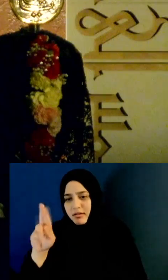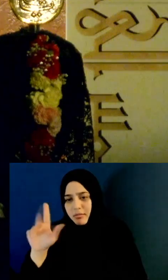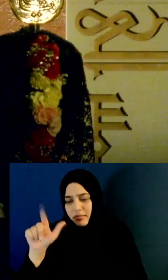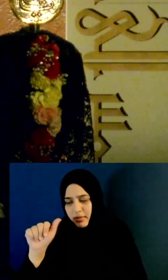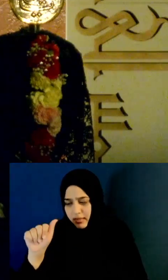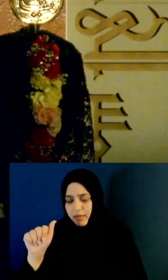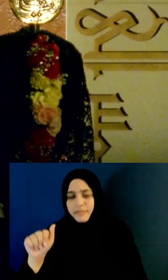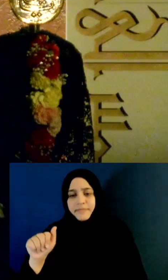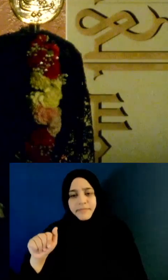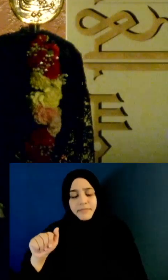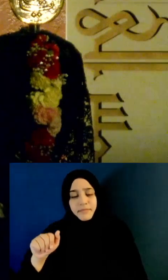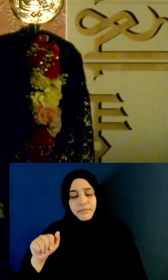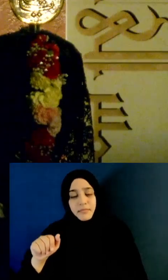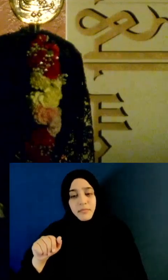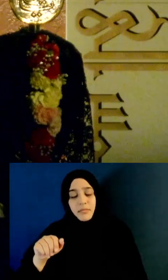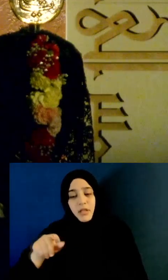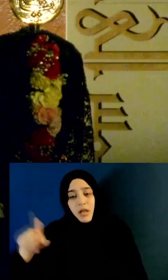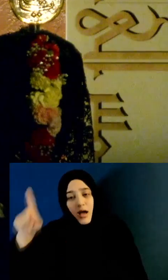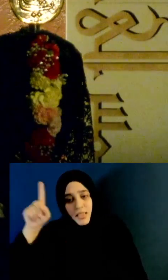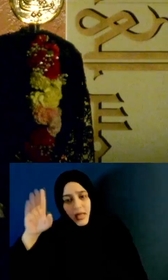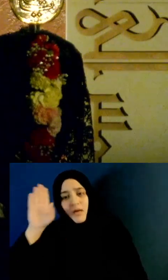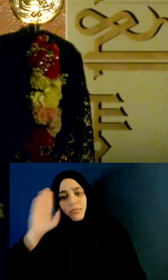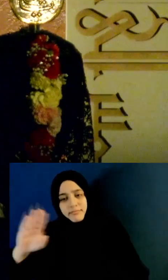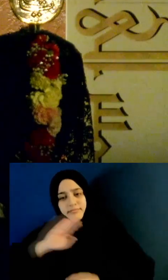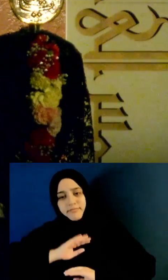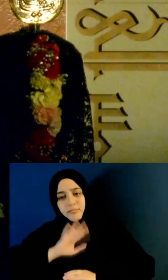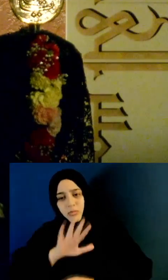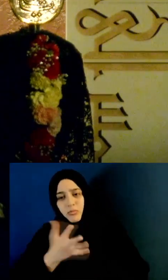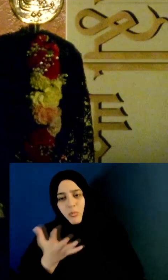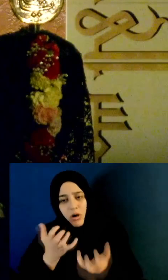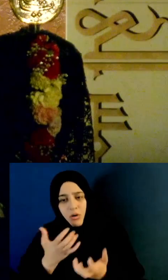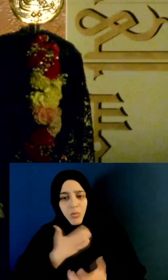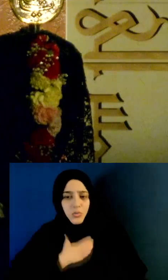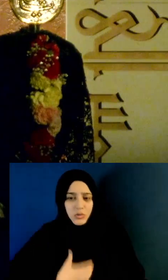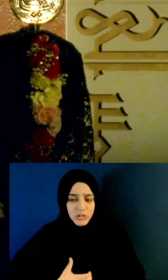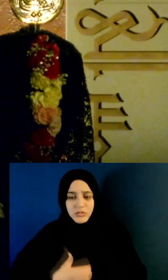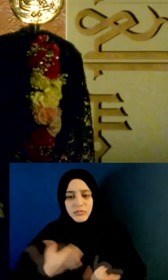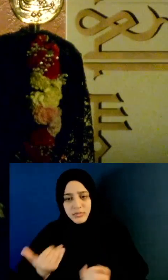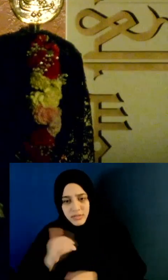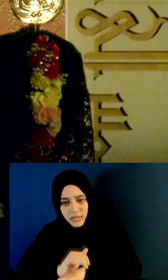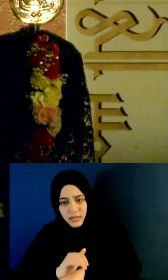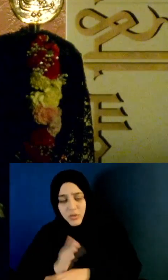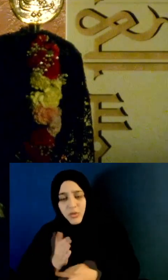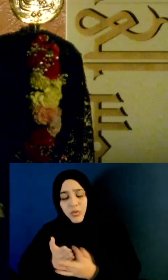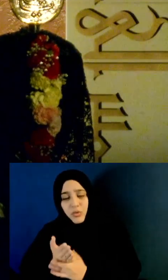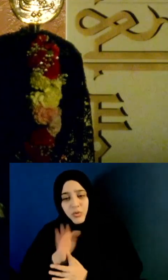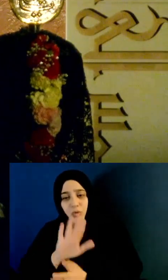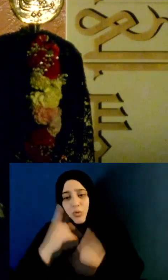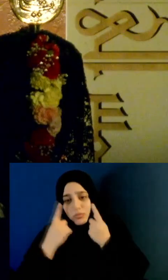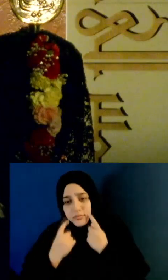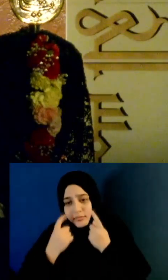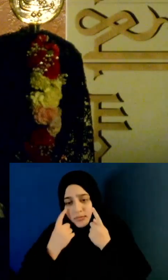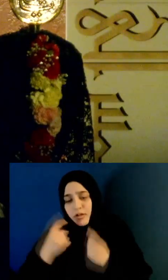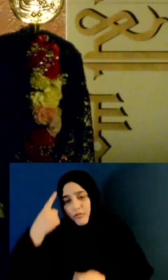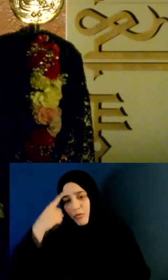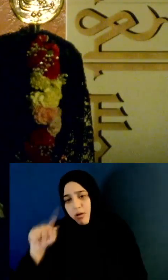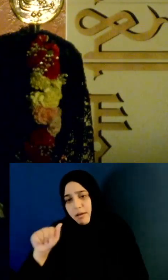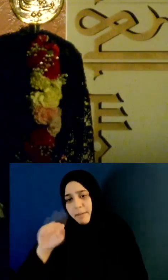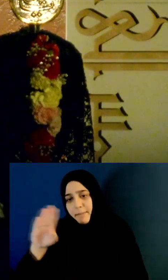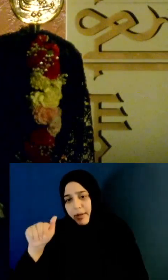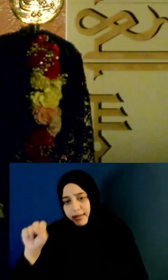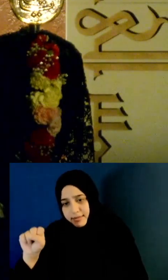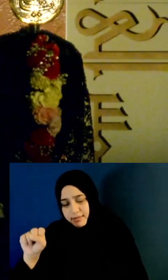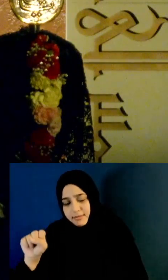Allah will fulfill your hajat tonight through these tears of Abbas alayhi salam. You know, Ummul